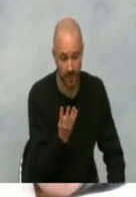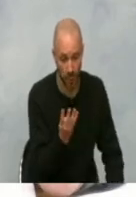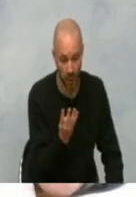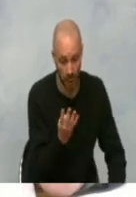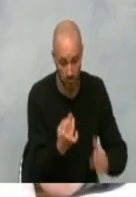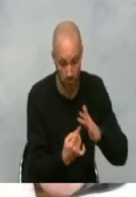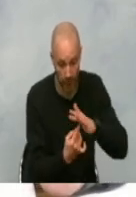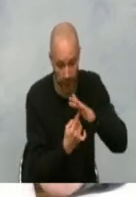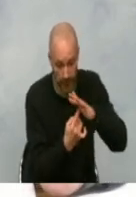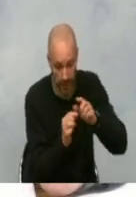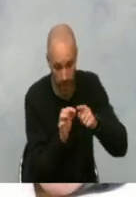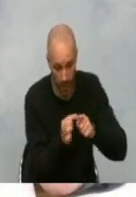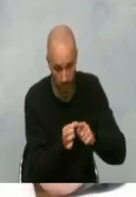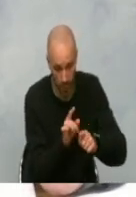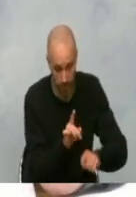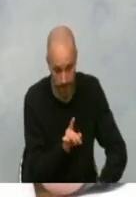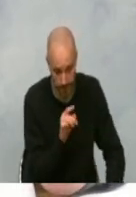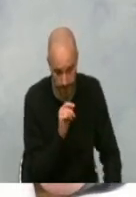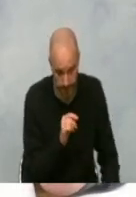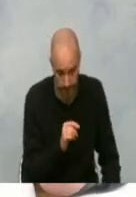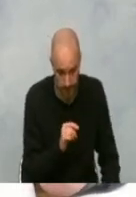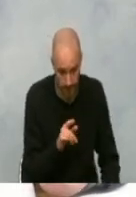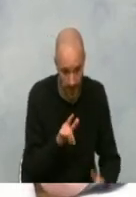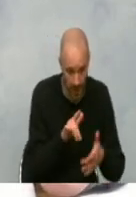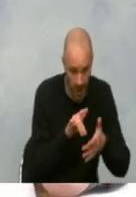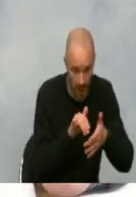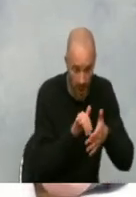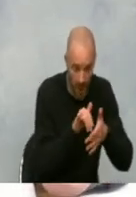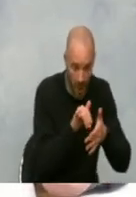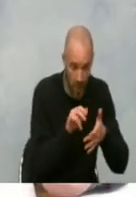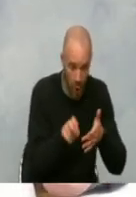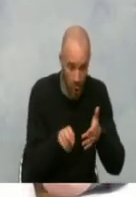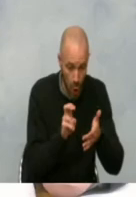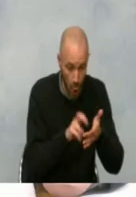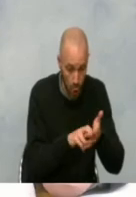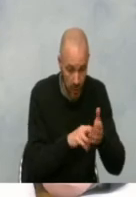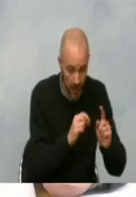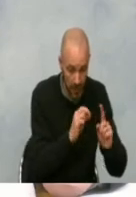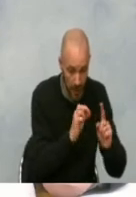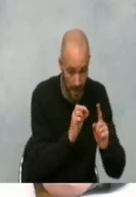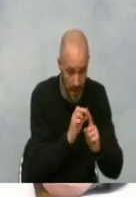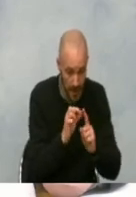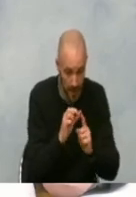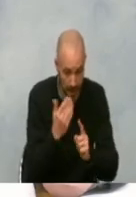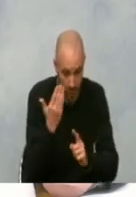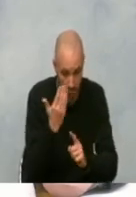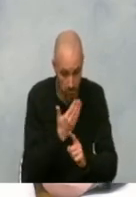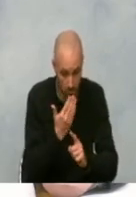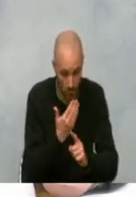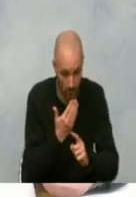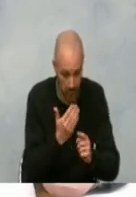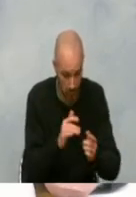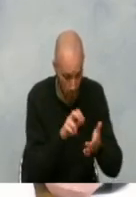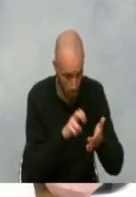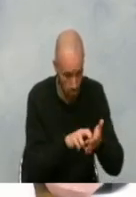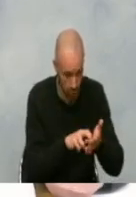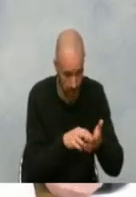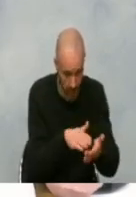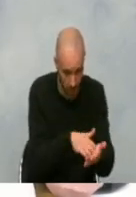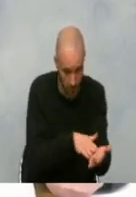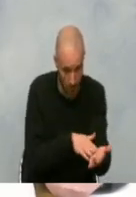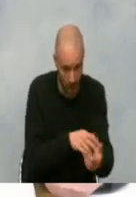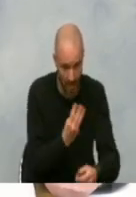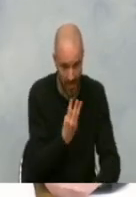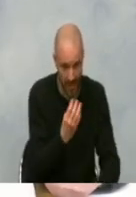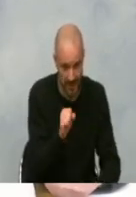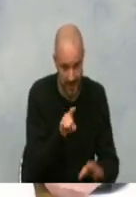us is that the contract for the PPP schools lasts for 30 years, but the schools